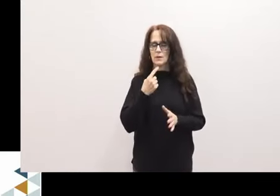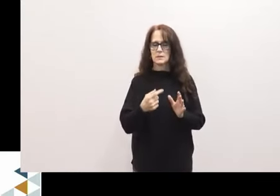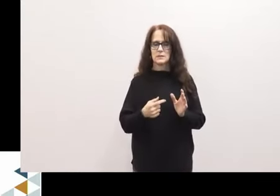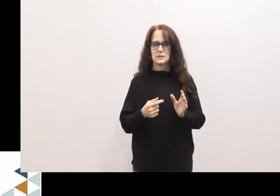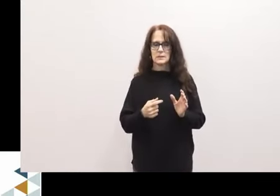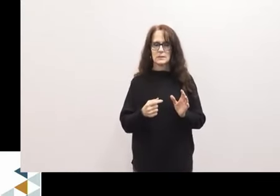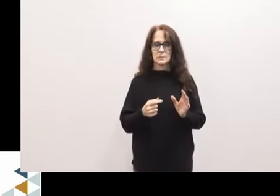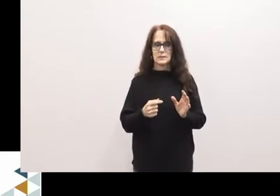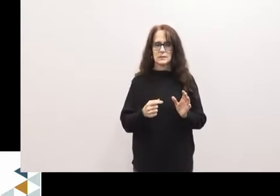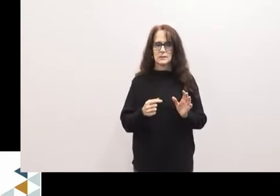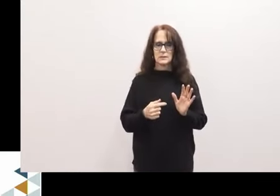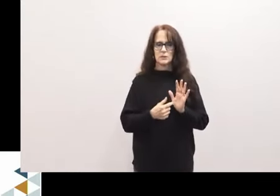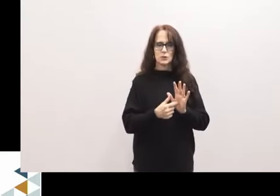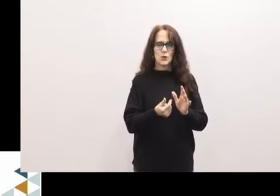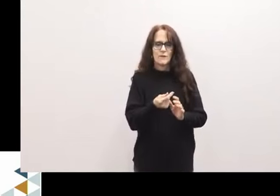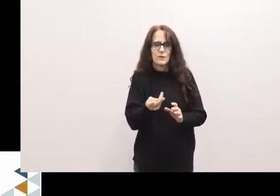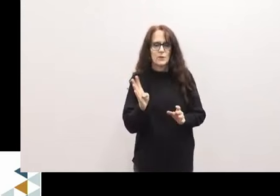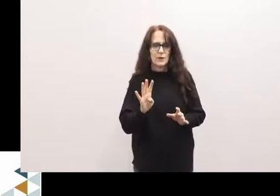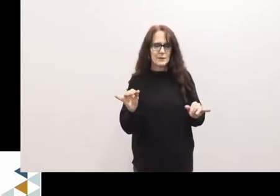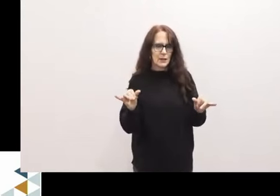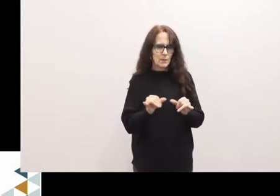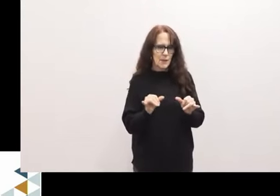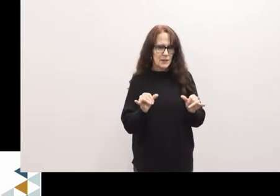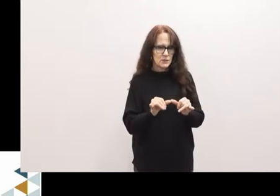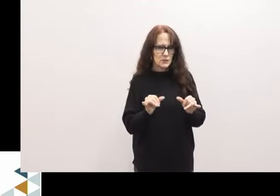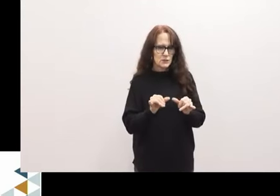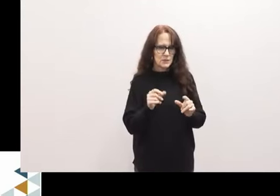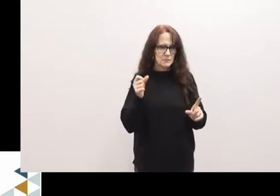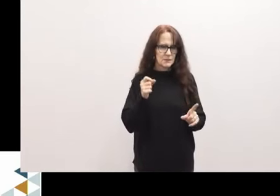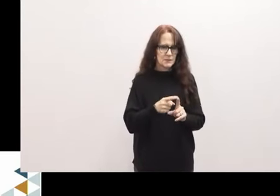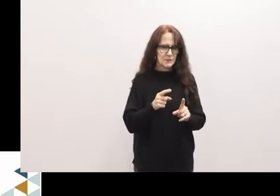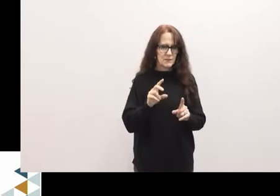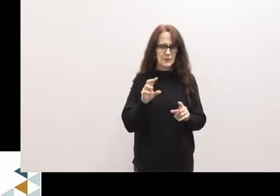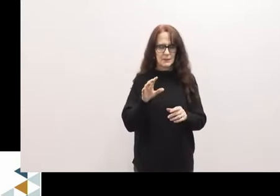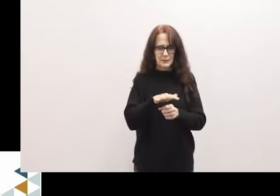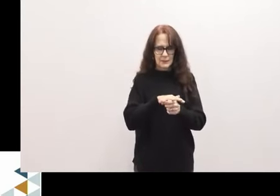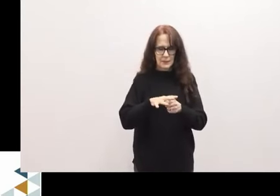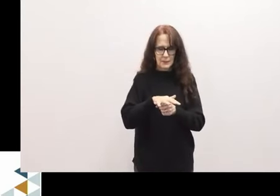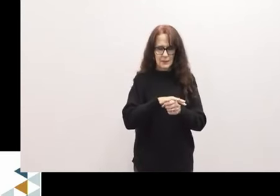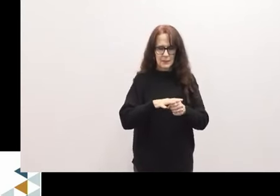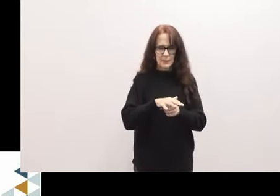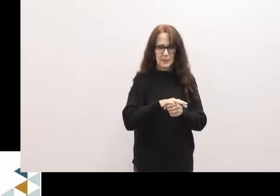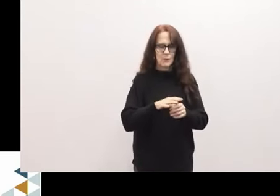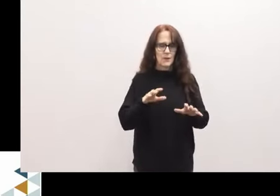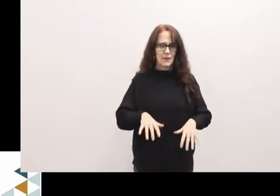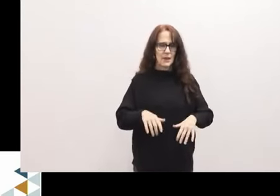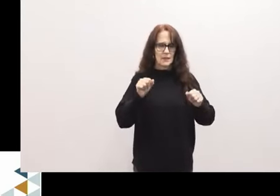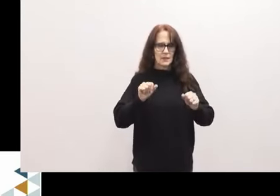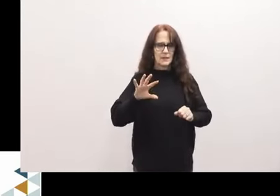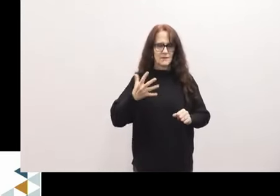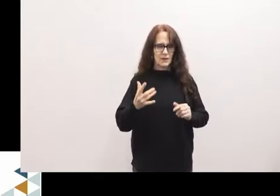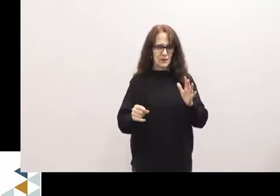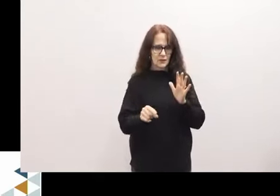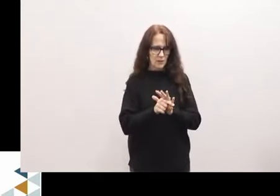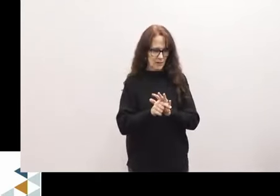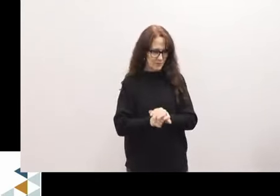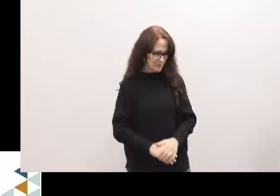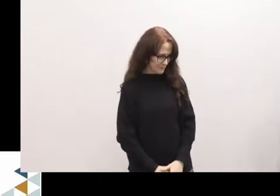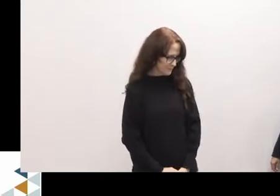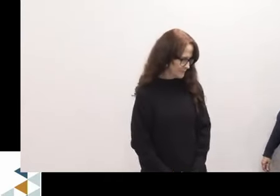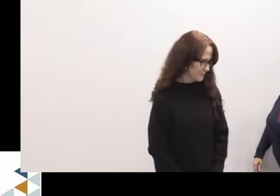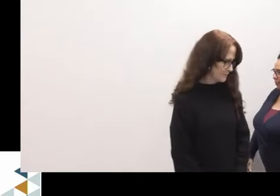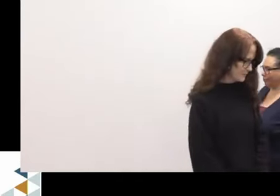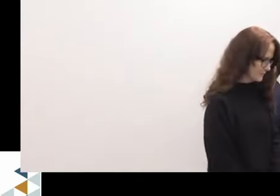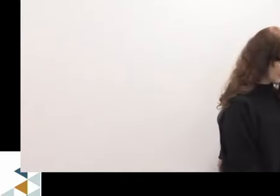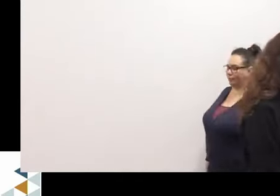couple of the items that are measured in this specific domain when students take it in fifth grade. So in